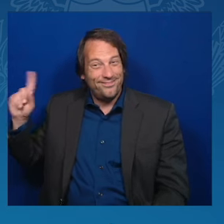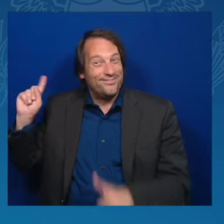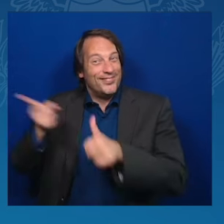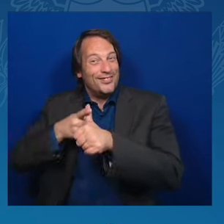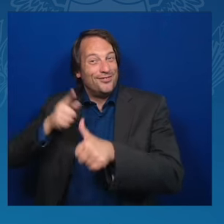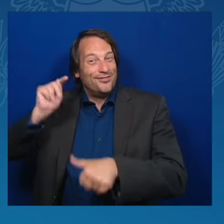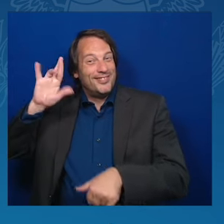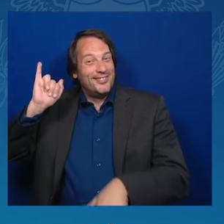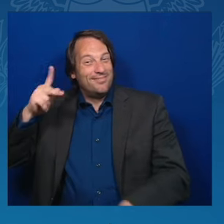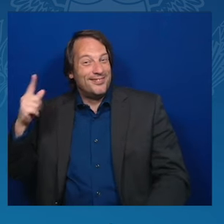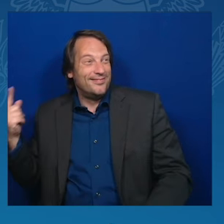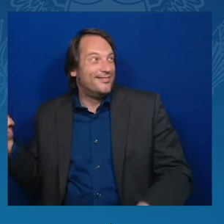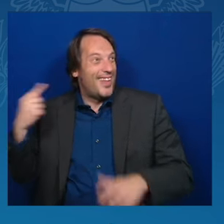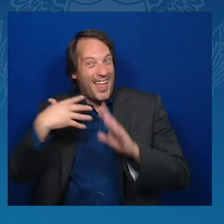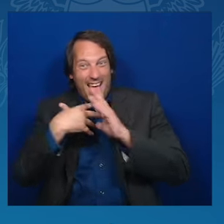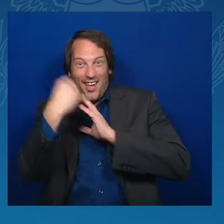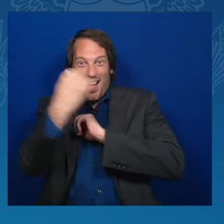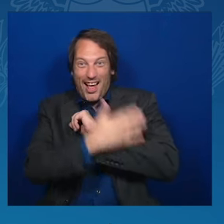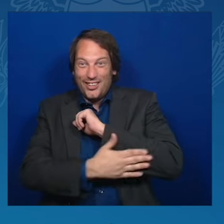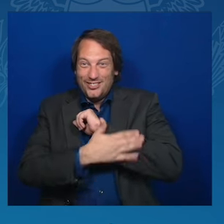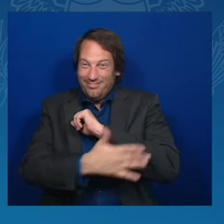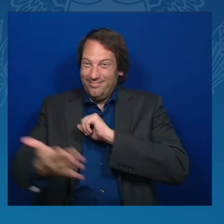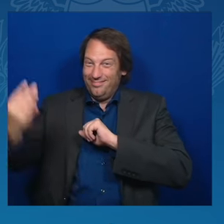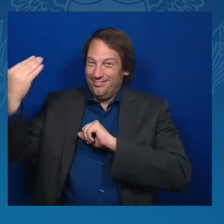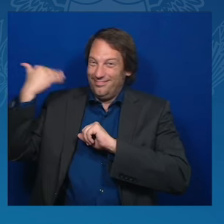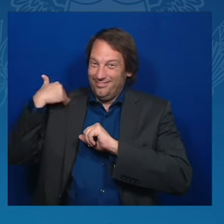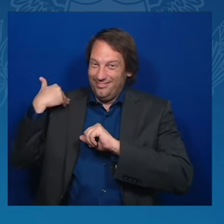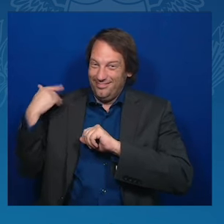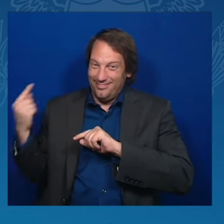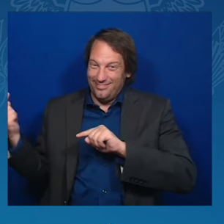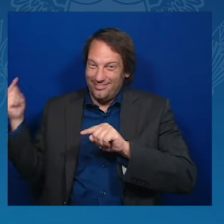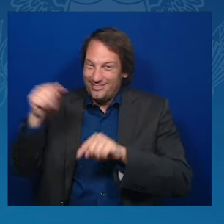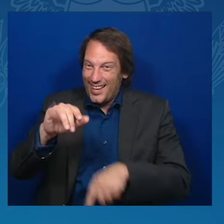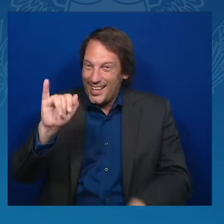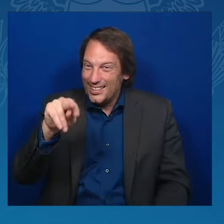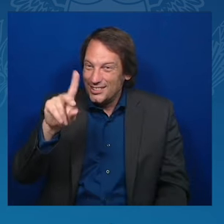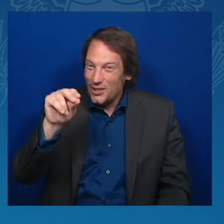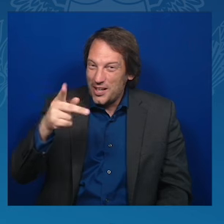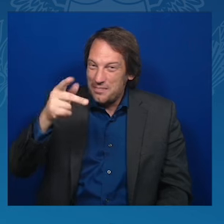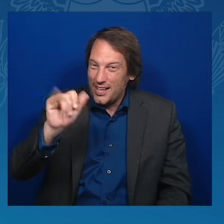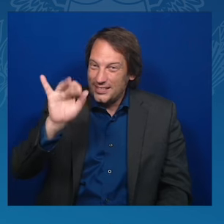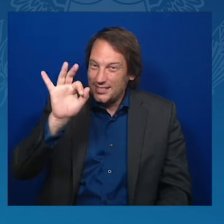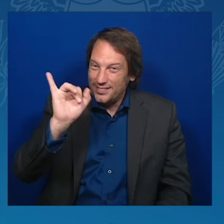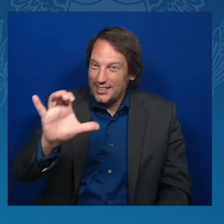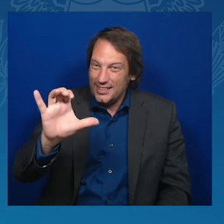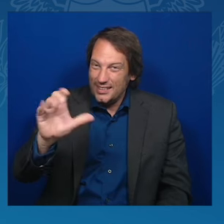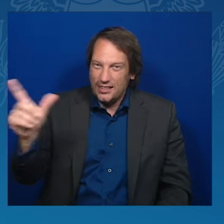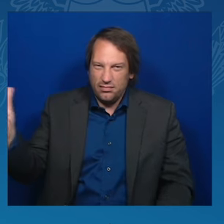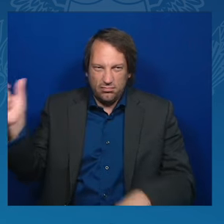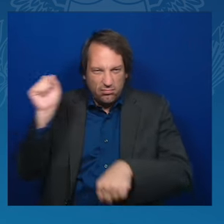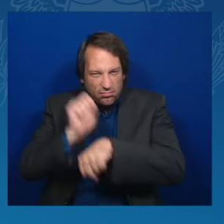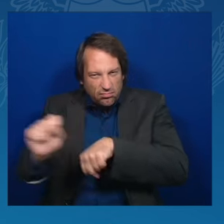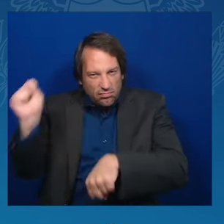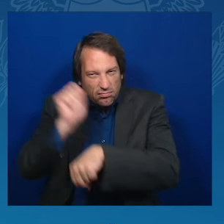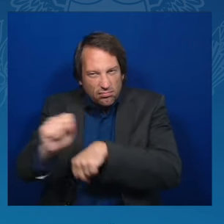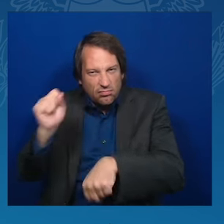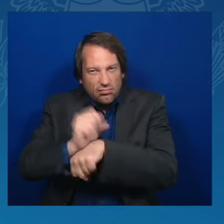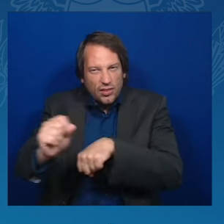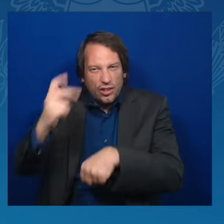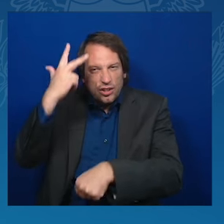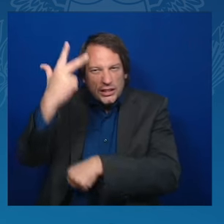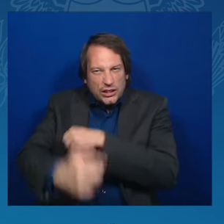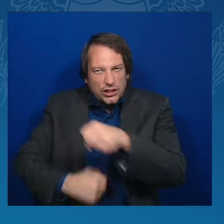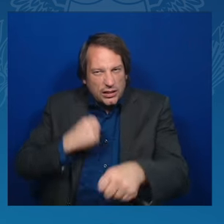that capacity, to the Indo-Pacific, someone who has been leading our efforts these past 3 years to deepen,